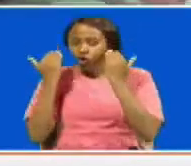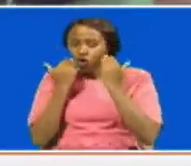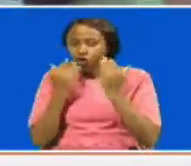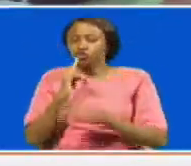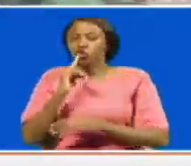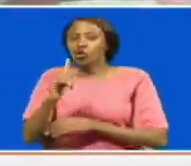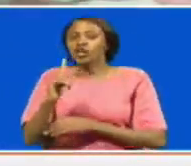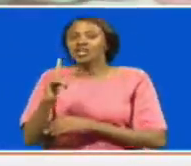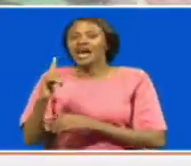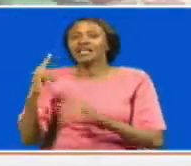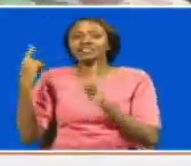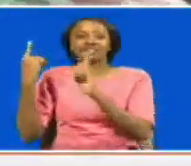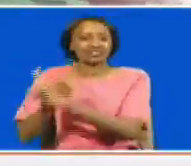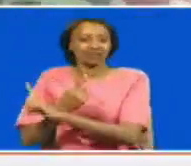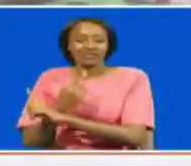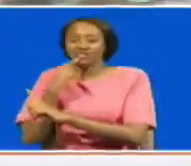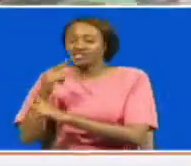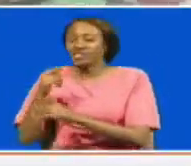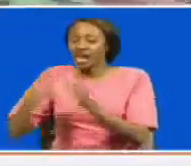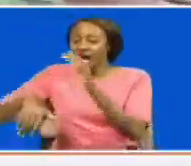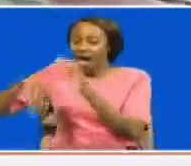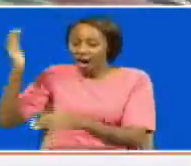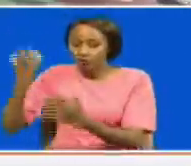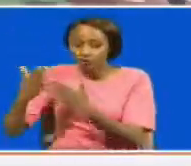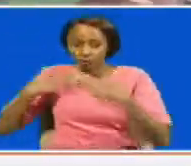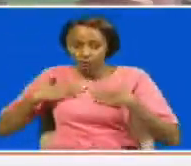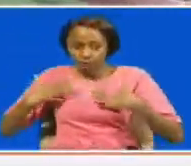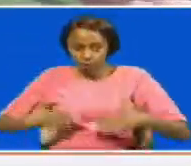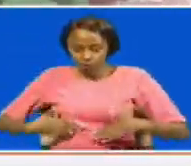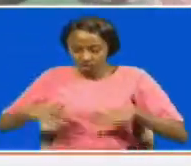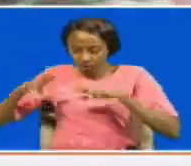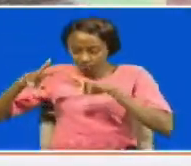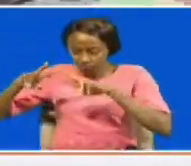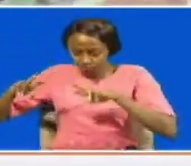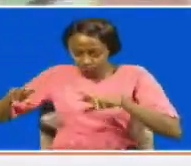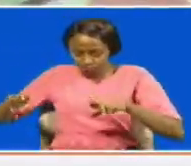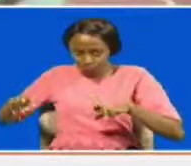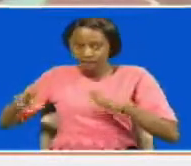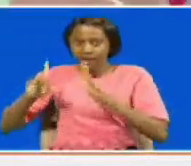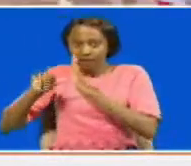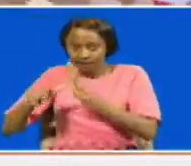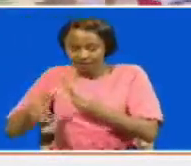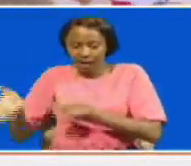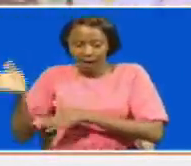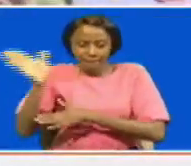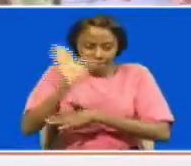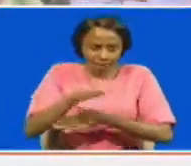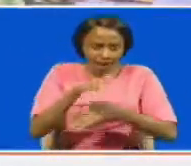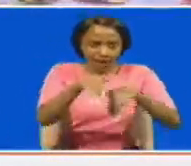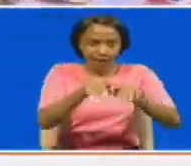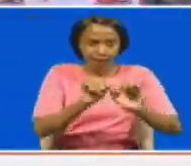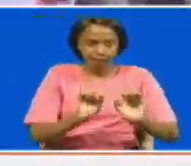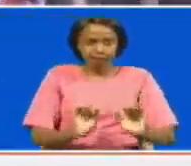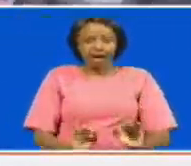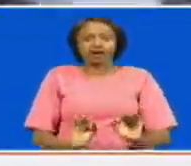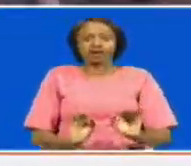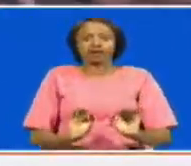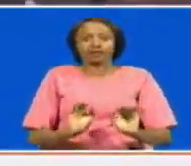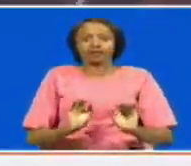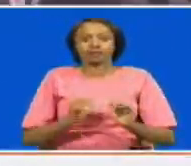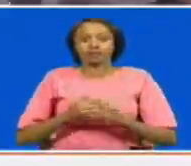courts only allowed them to exhume the body, conduct a post-mortem examination and rebury. Clement